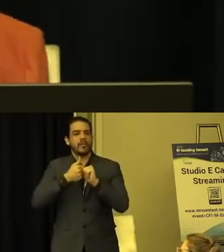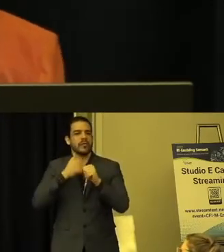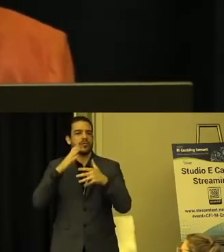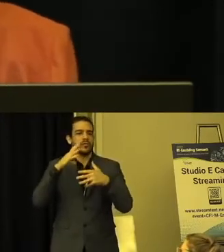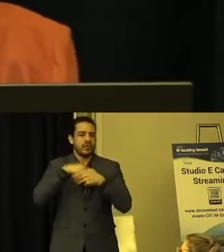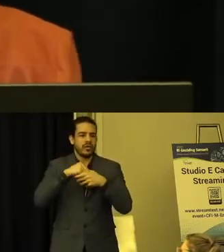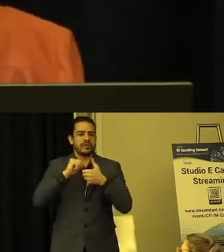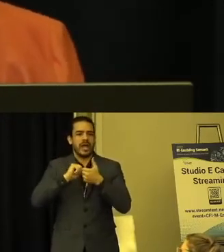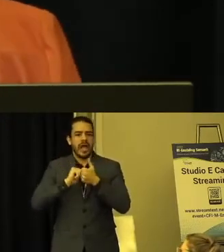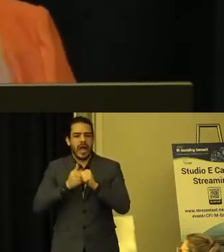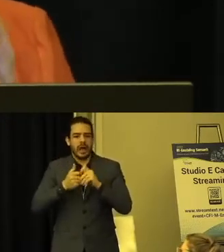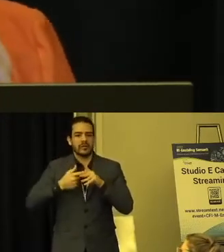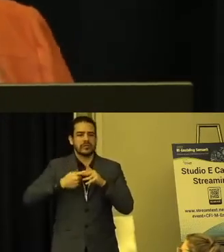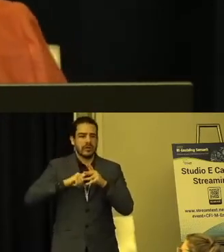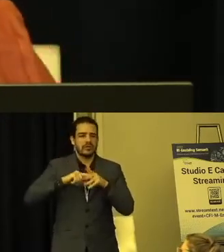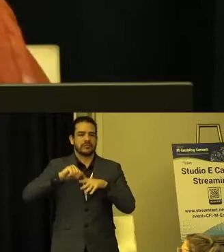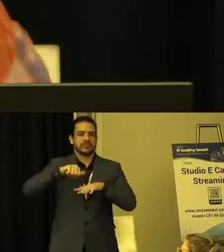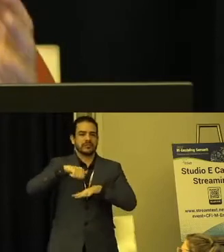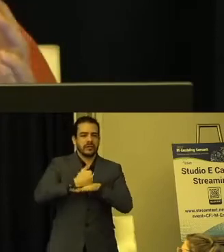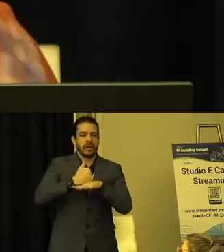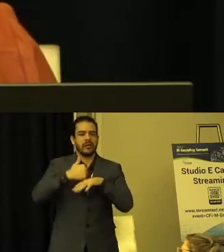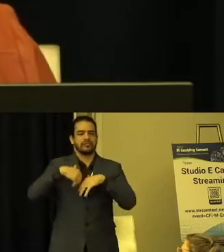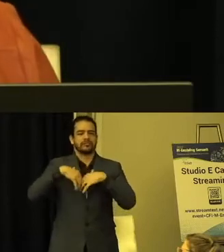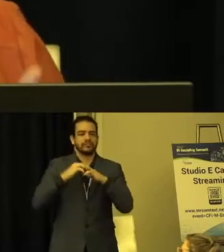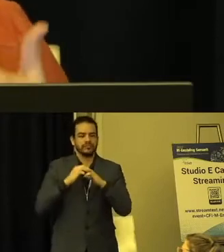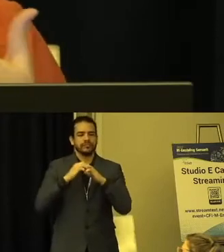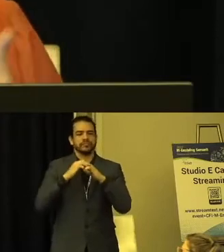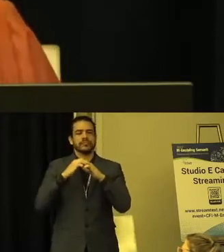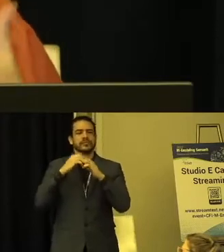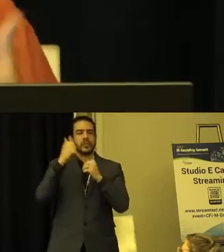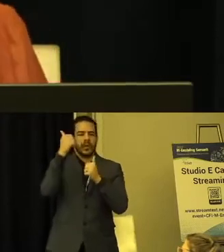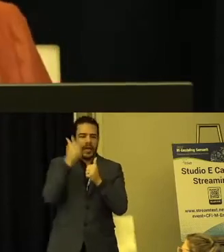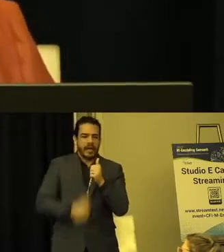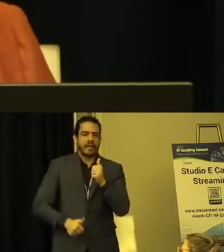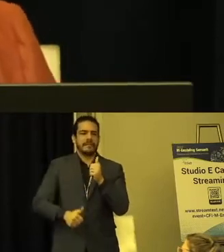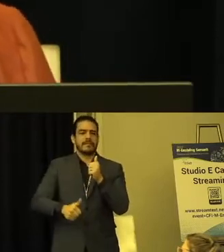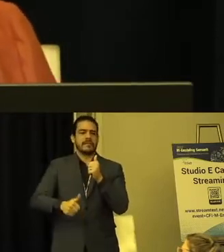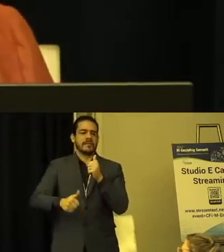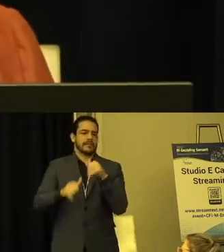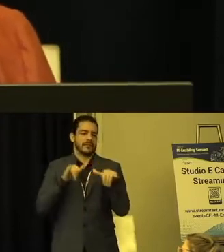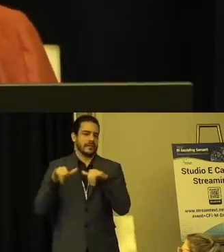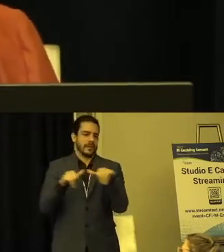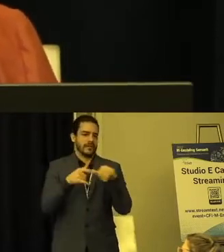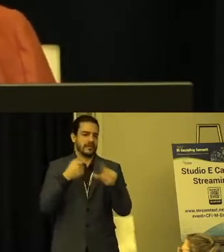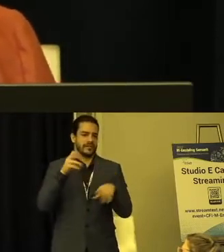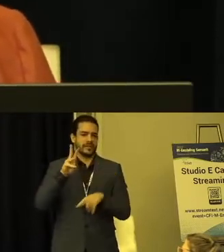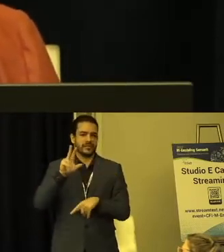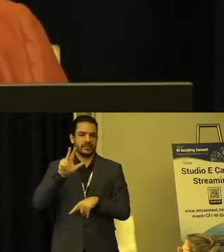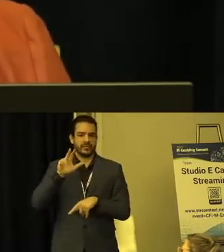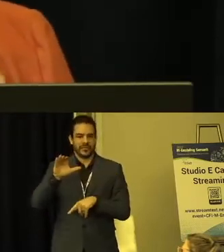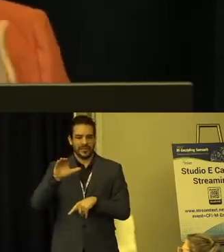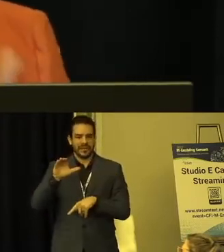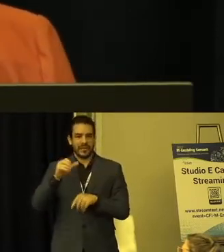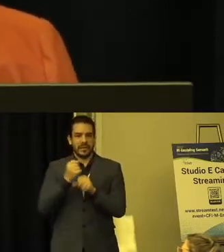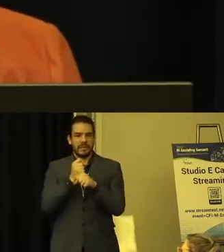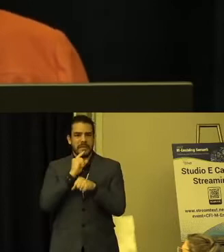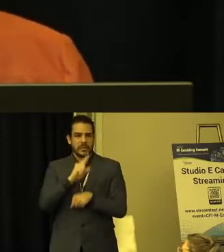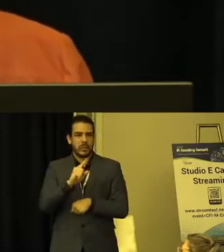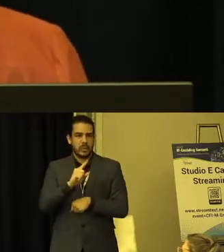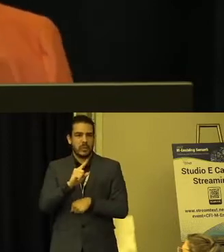place so that every standard that W3C develops gets reviewed for accessibility as well